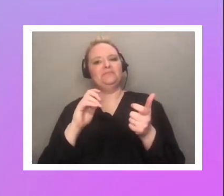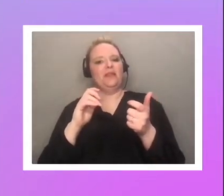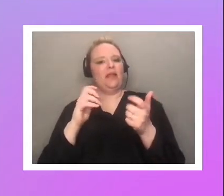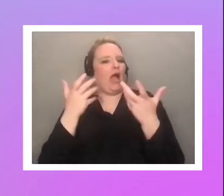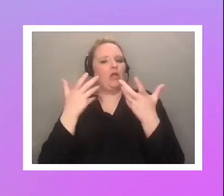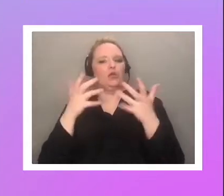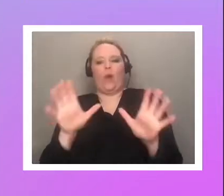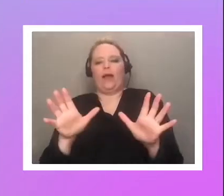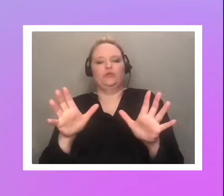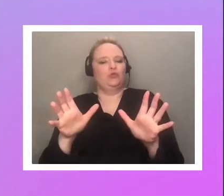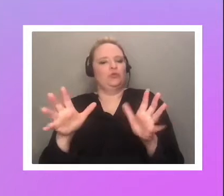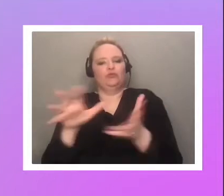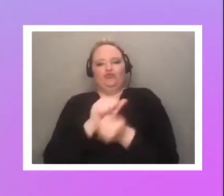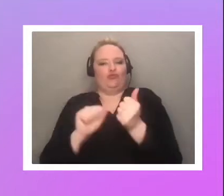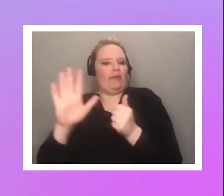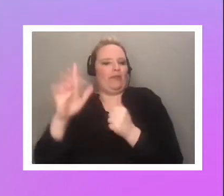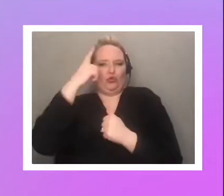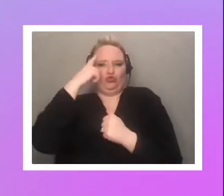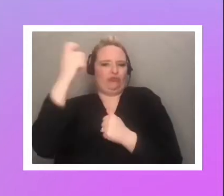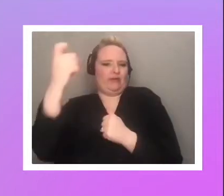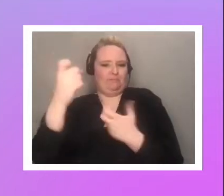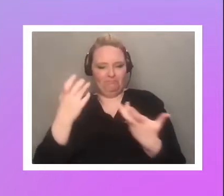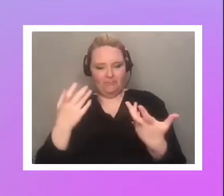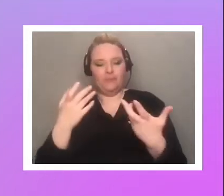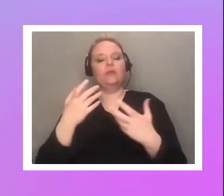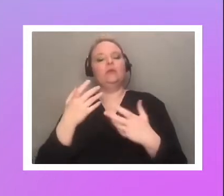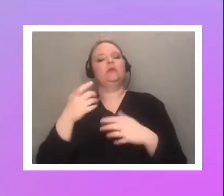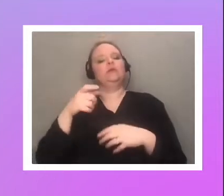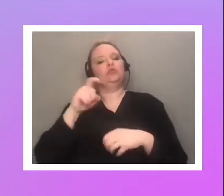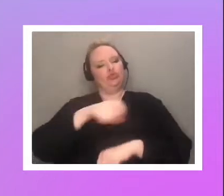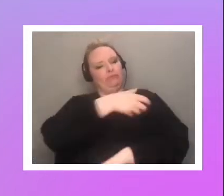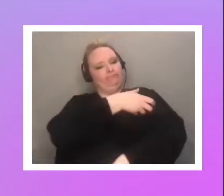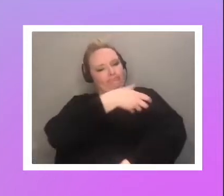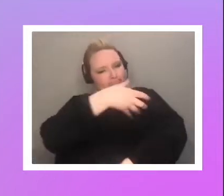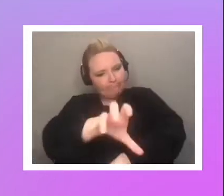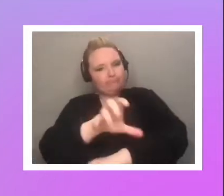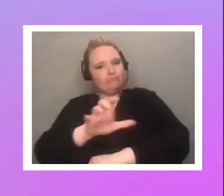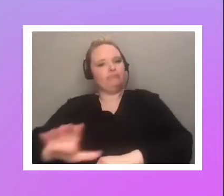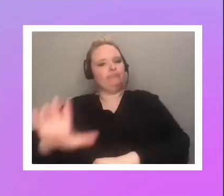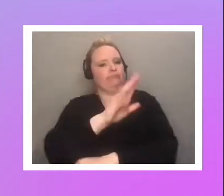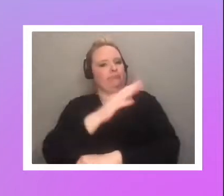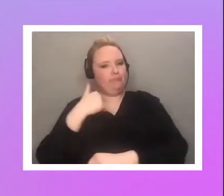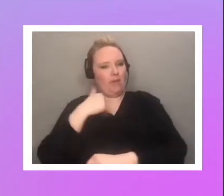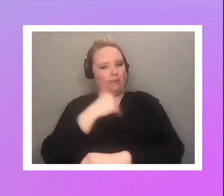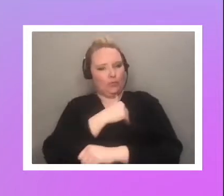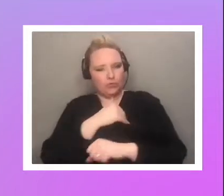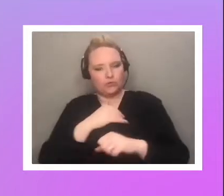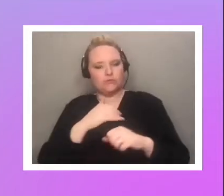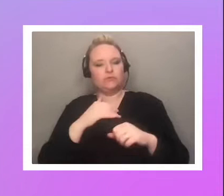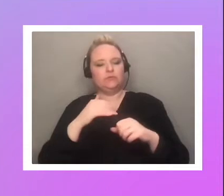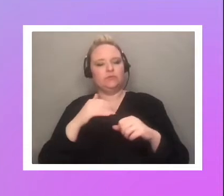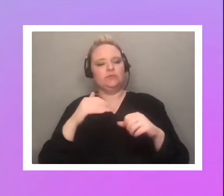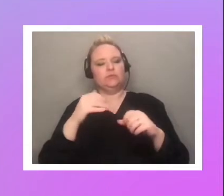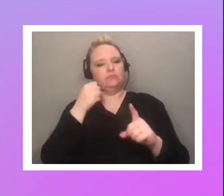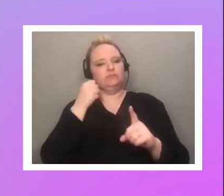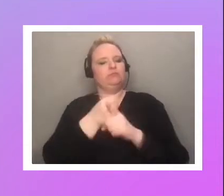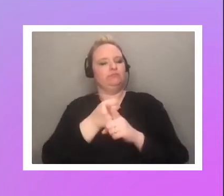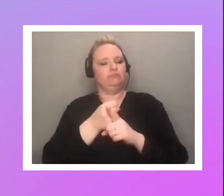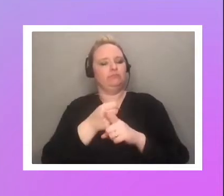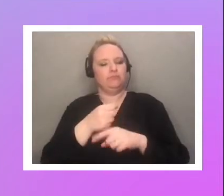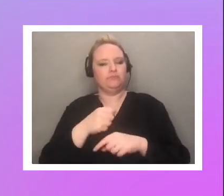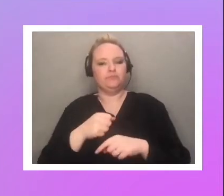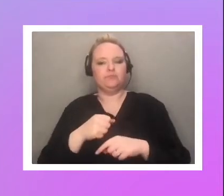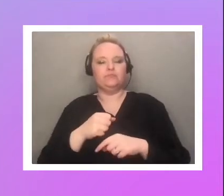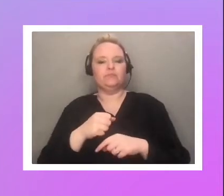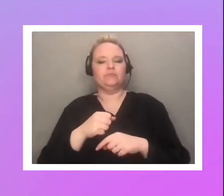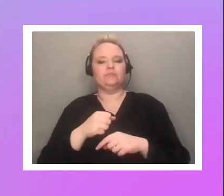them. But you want to empower the members of your team, to make a difference.